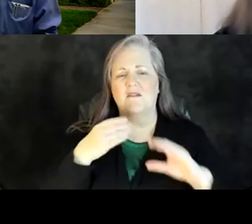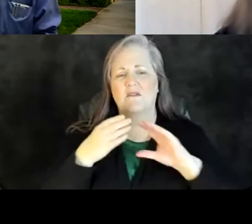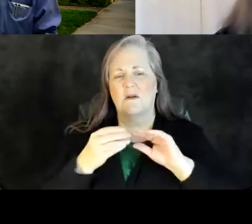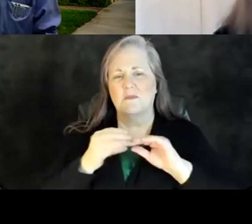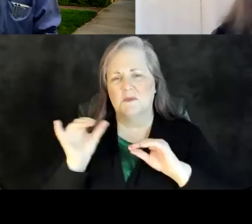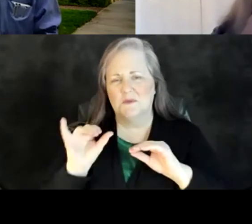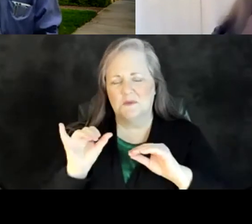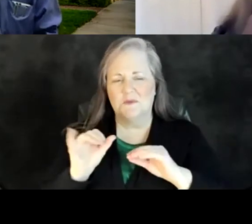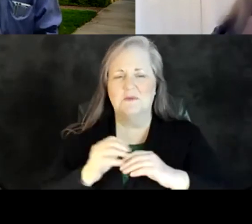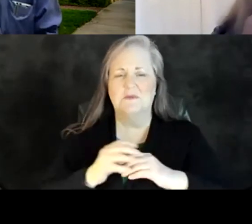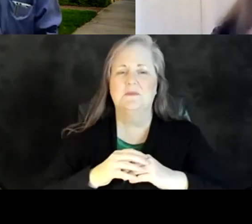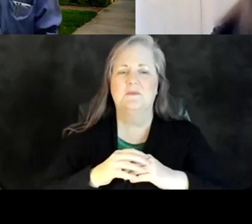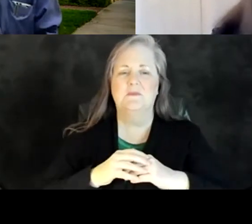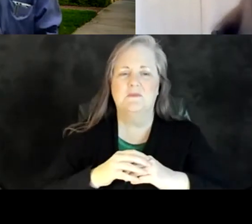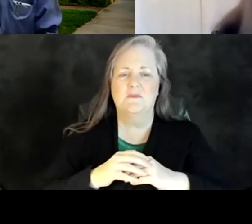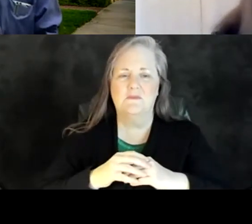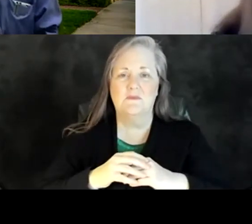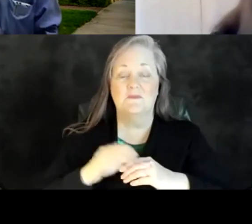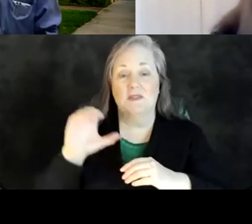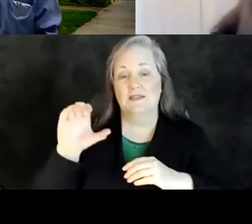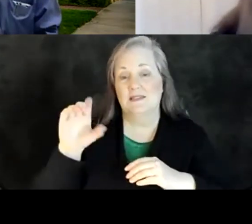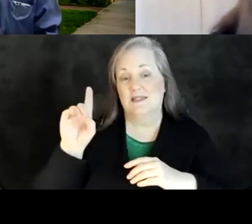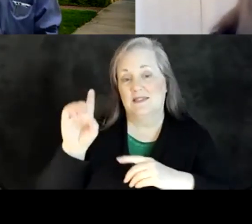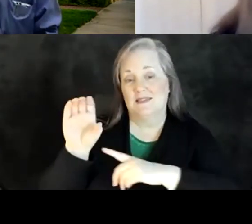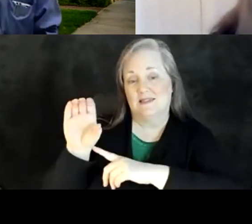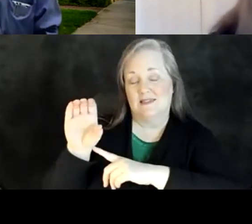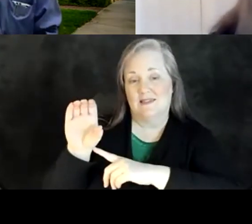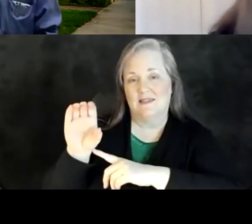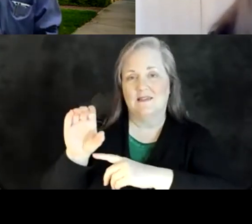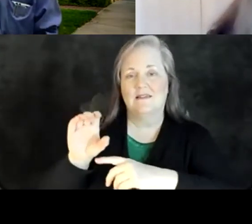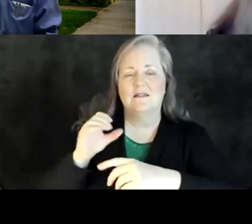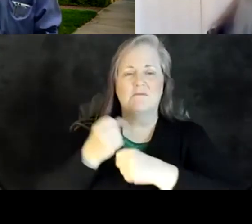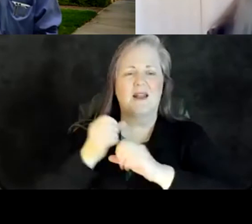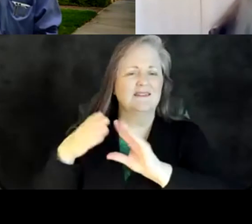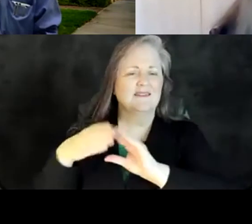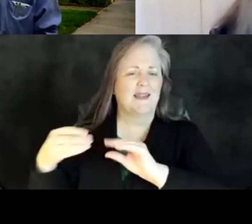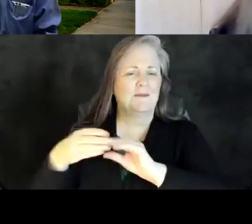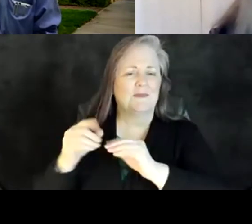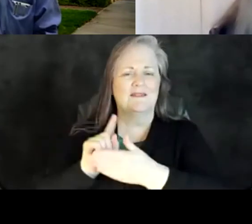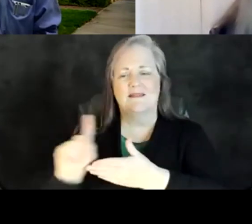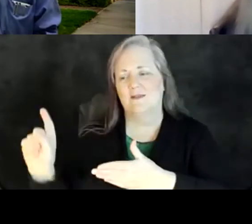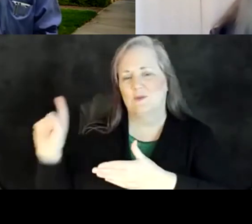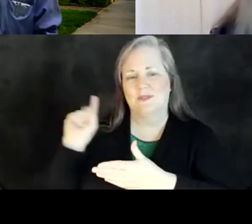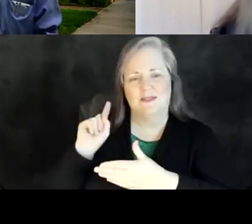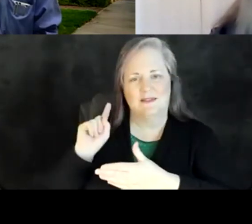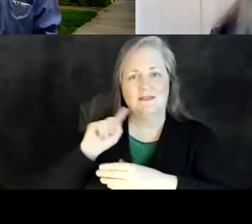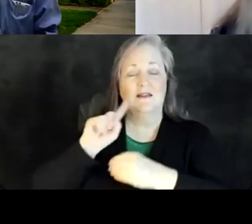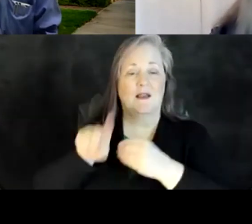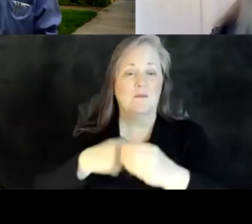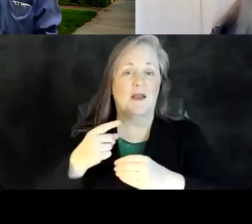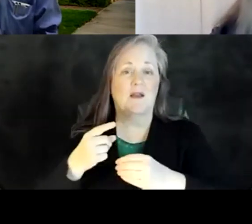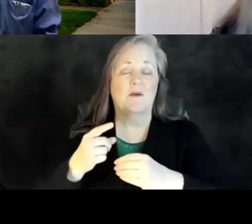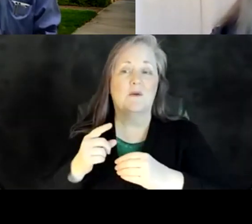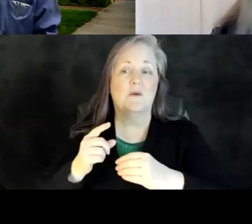as well. But CDC made some statements last week about the ability of